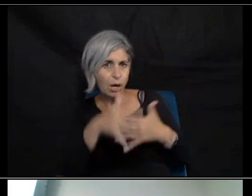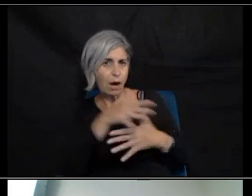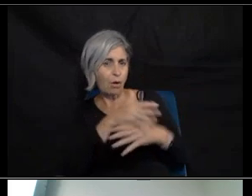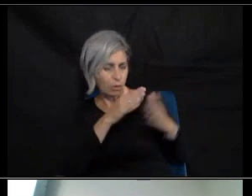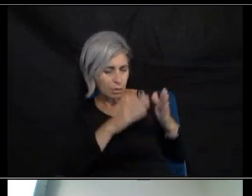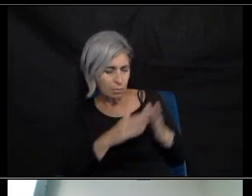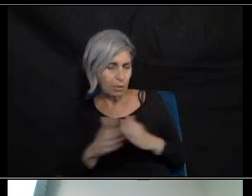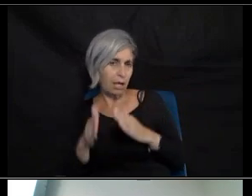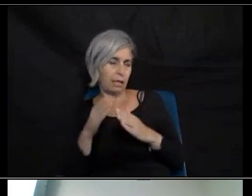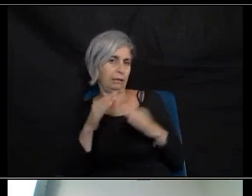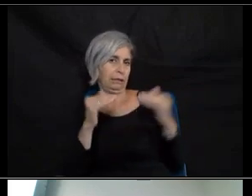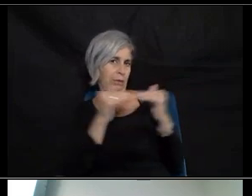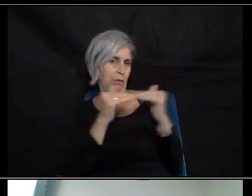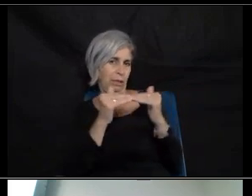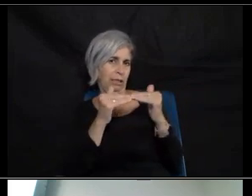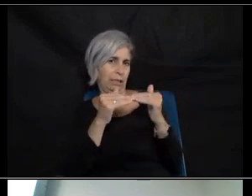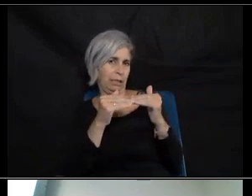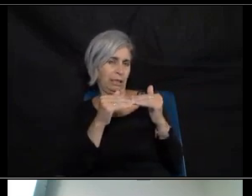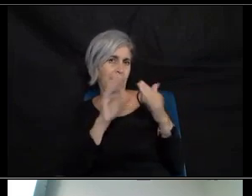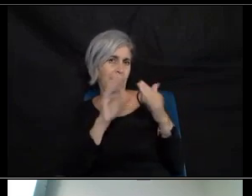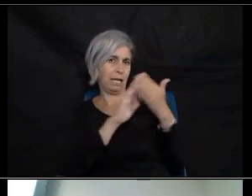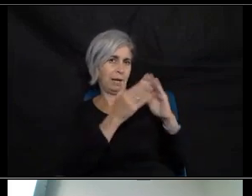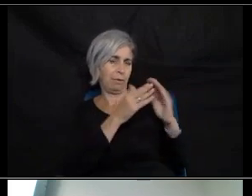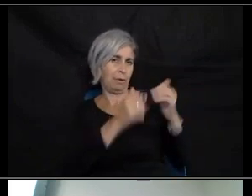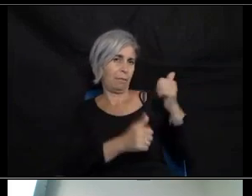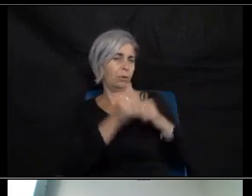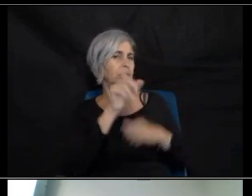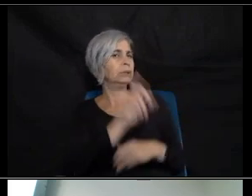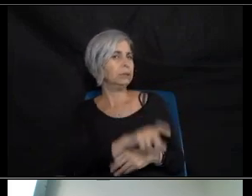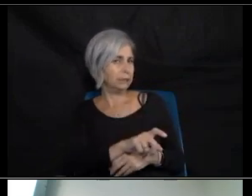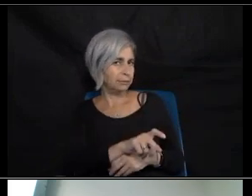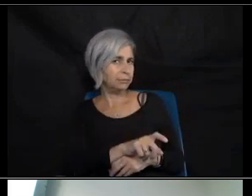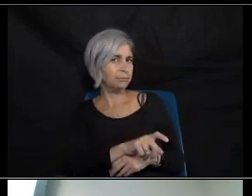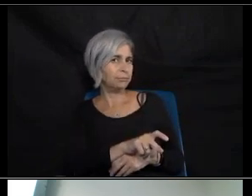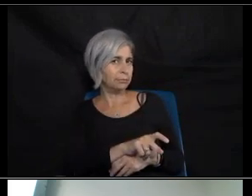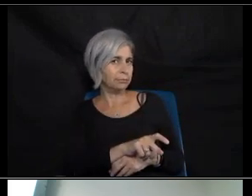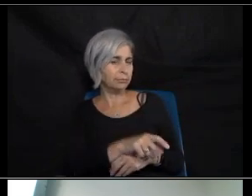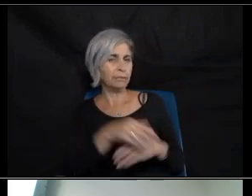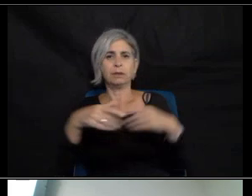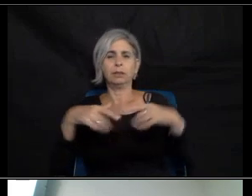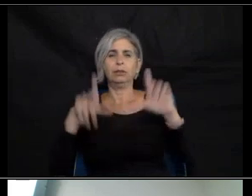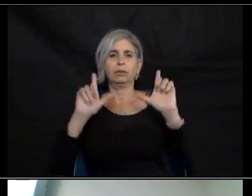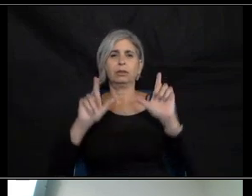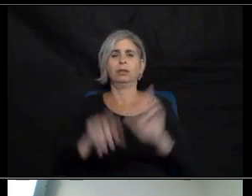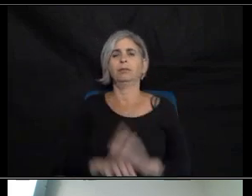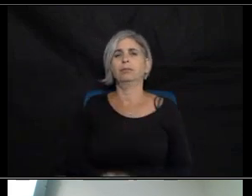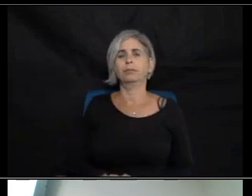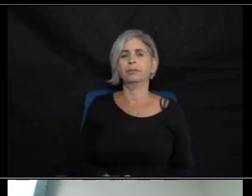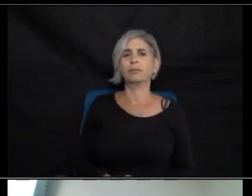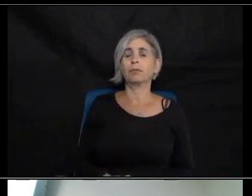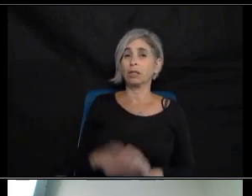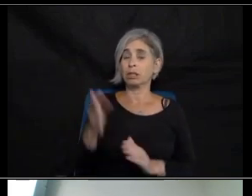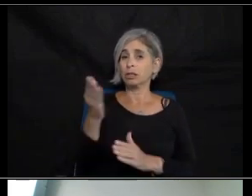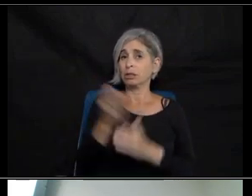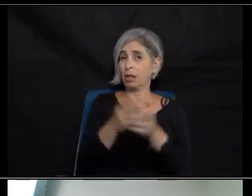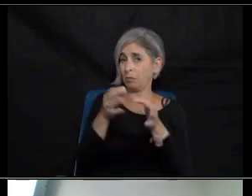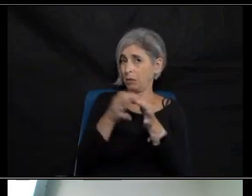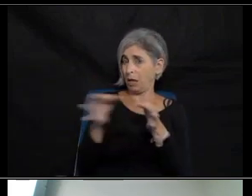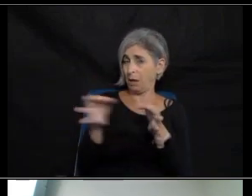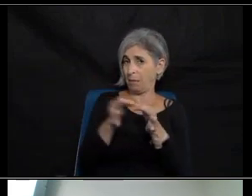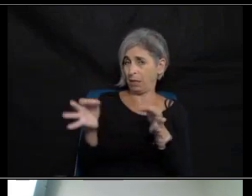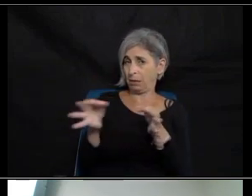plantings equitably in the neighborhoods where they're most needed. Next slide. A few words about palms versus